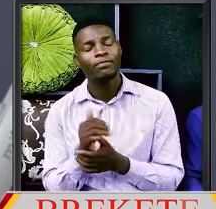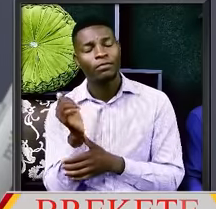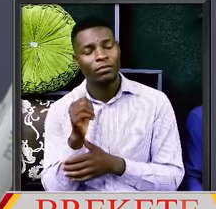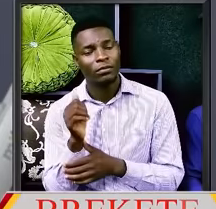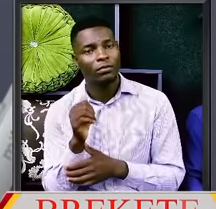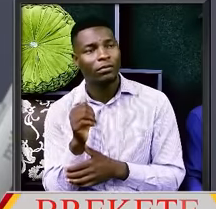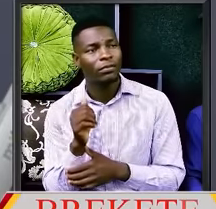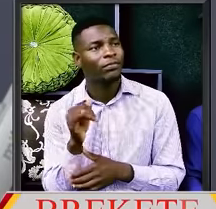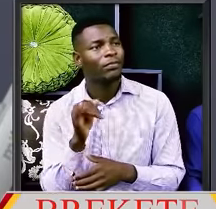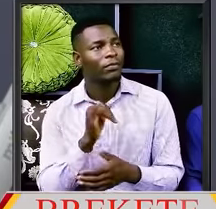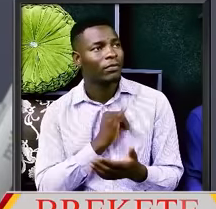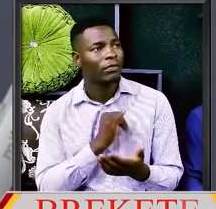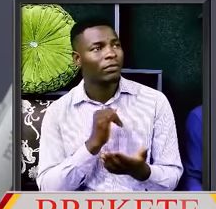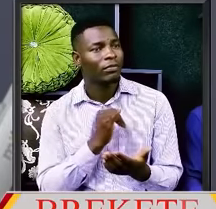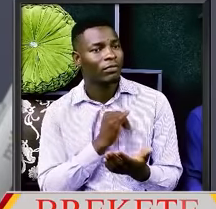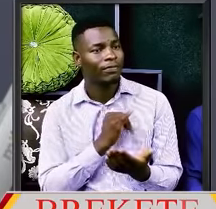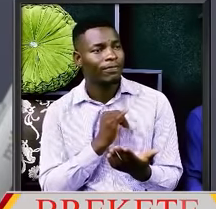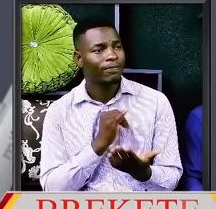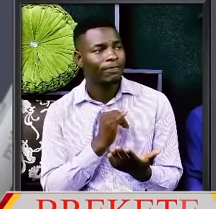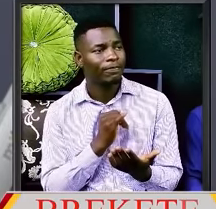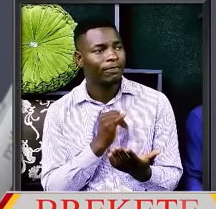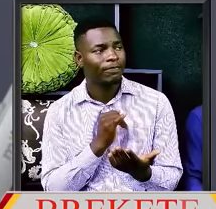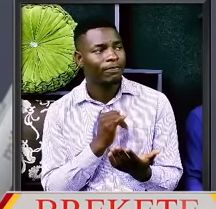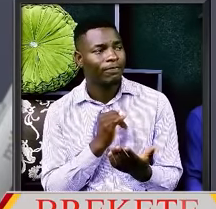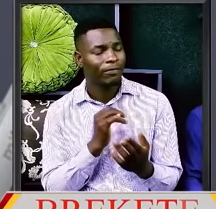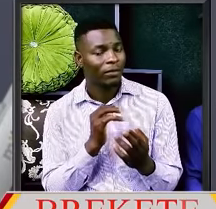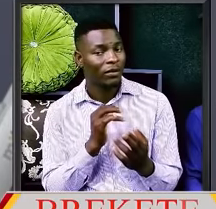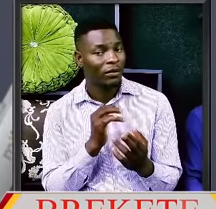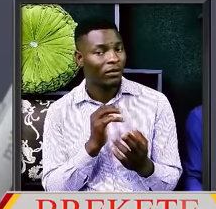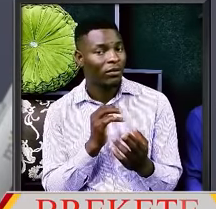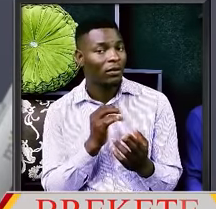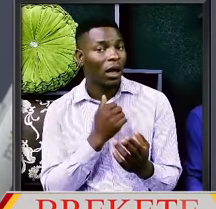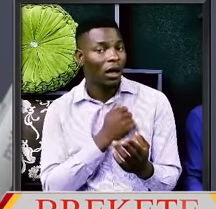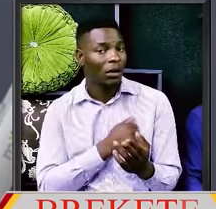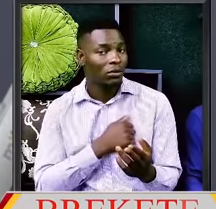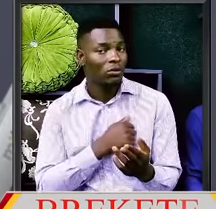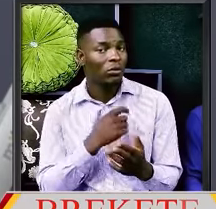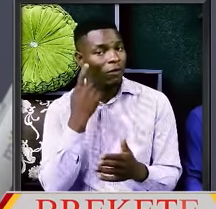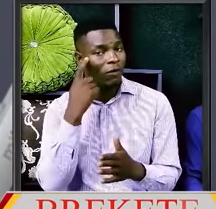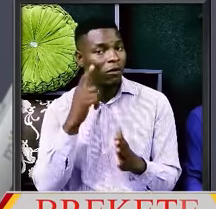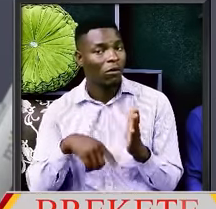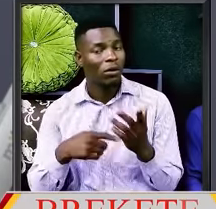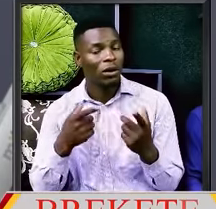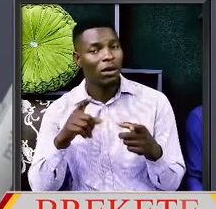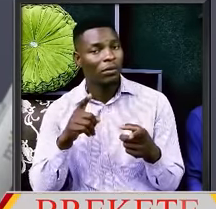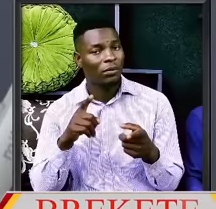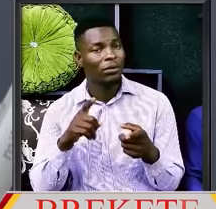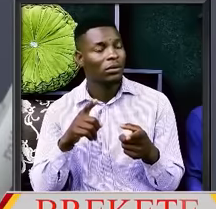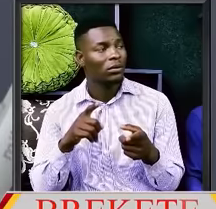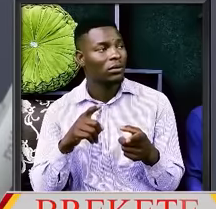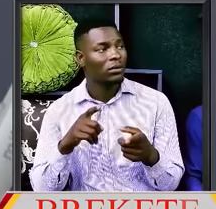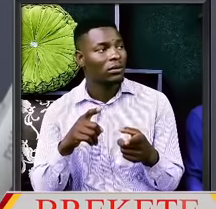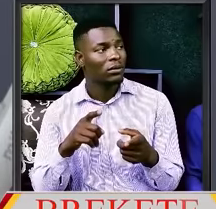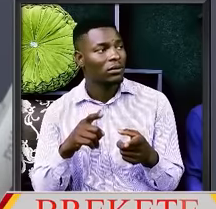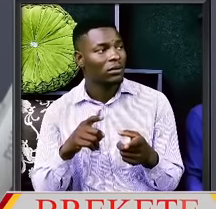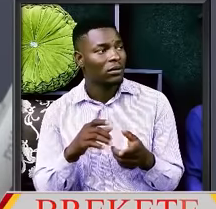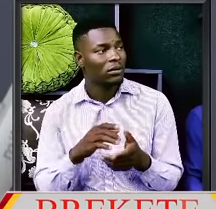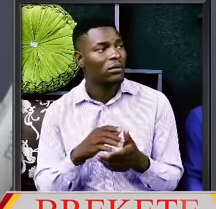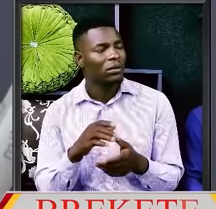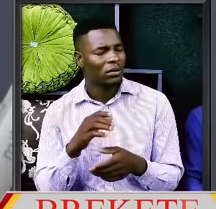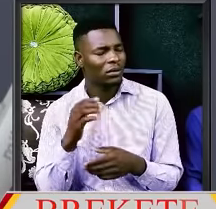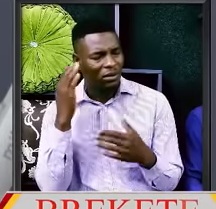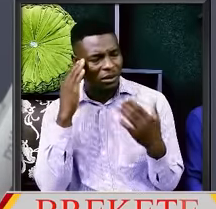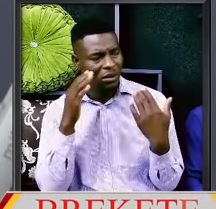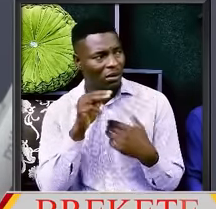Yes. I really thank you, my president, for what you're doing for Baba Mohbad’s. We really appreciate it because hello, Dr.